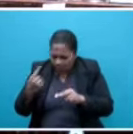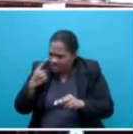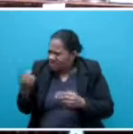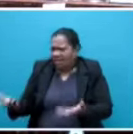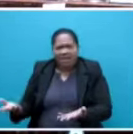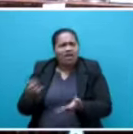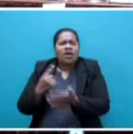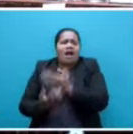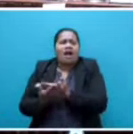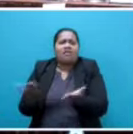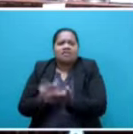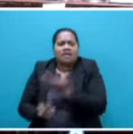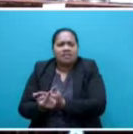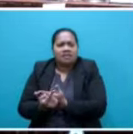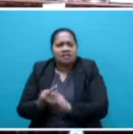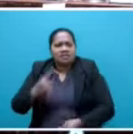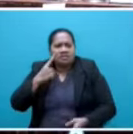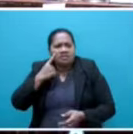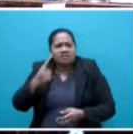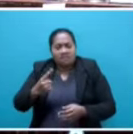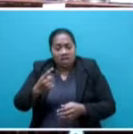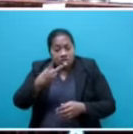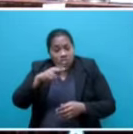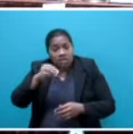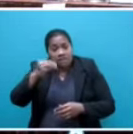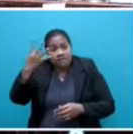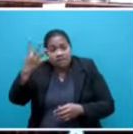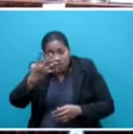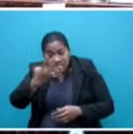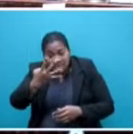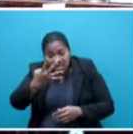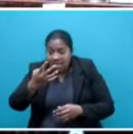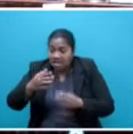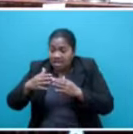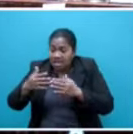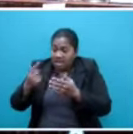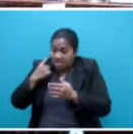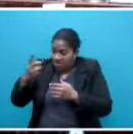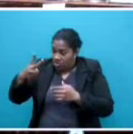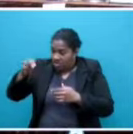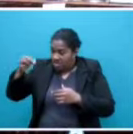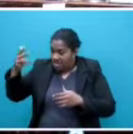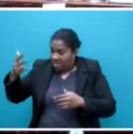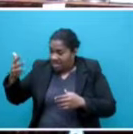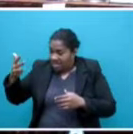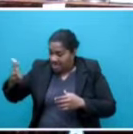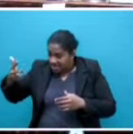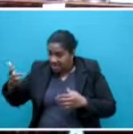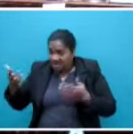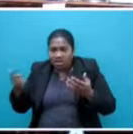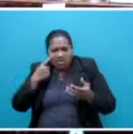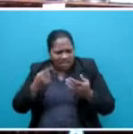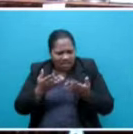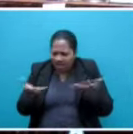is. Look at the majority in 2014 and the majority in 2018. This party is toast. I would urge my